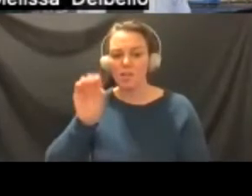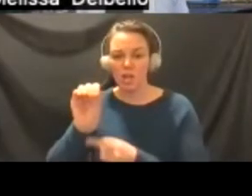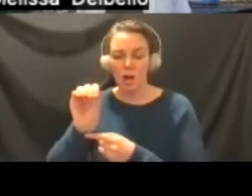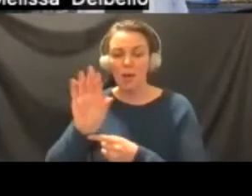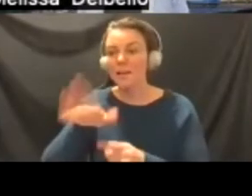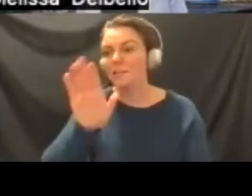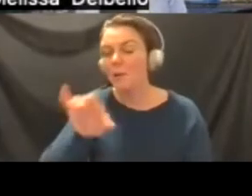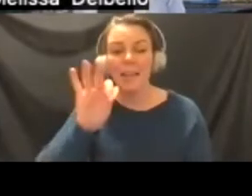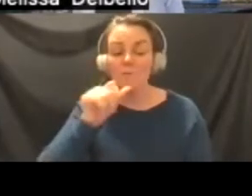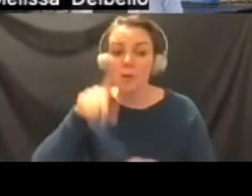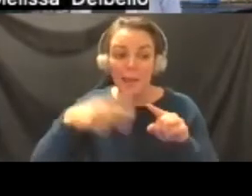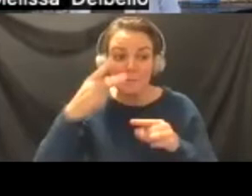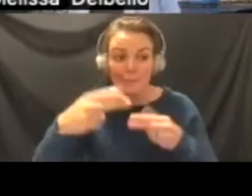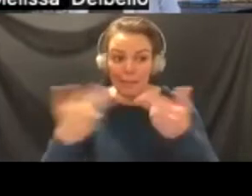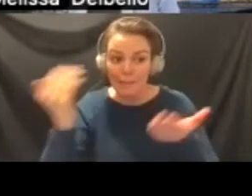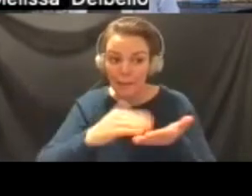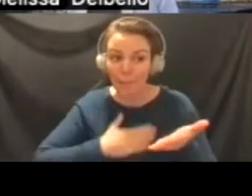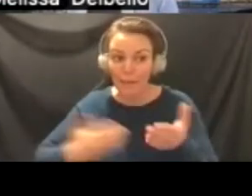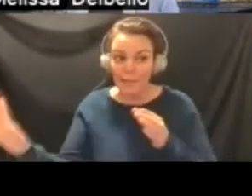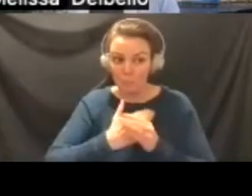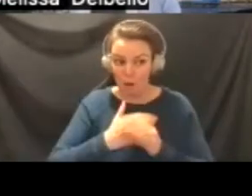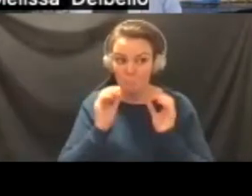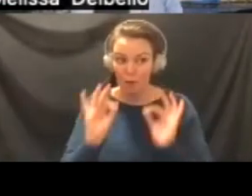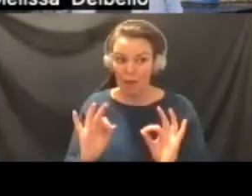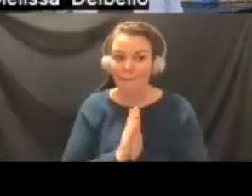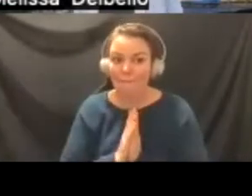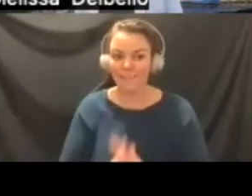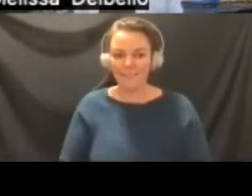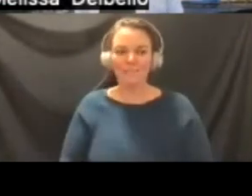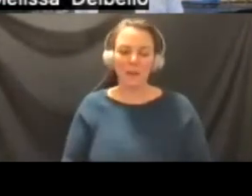interrupt me if you can't see the slides.